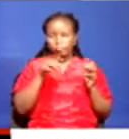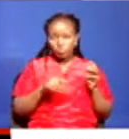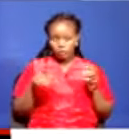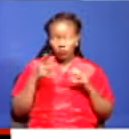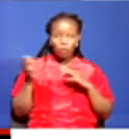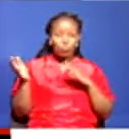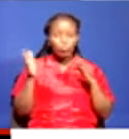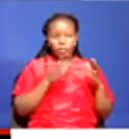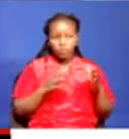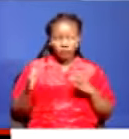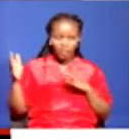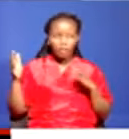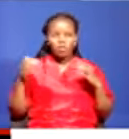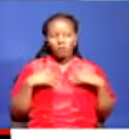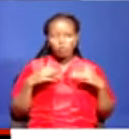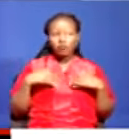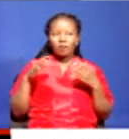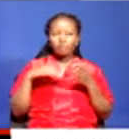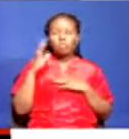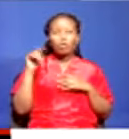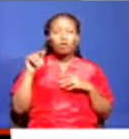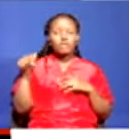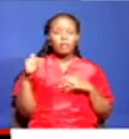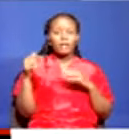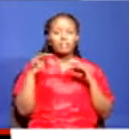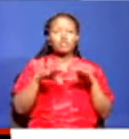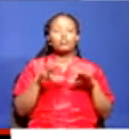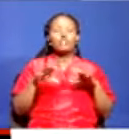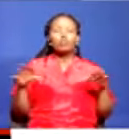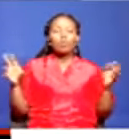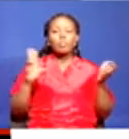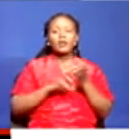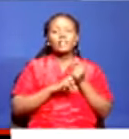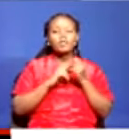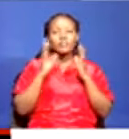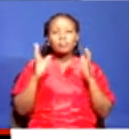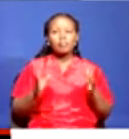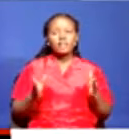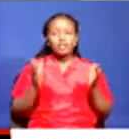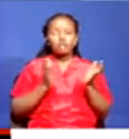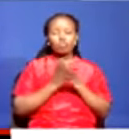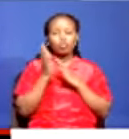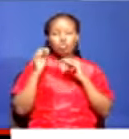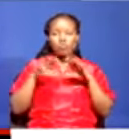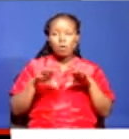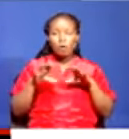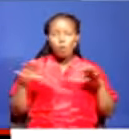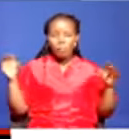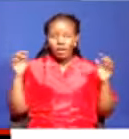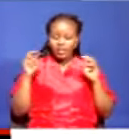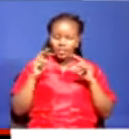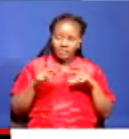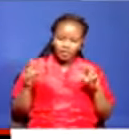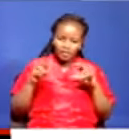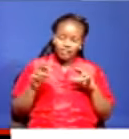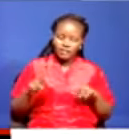abreast with the demand to our market partners through engagement, market research, diversification of our